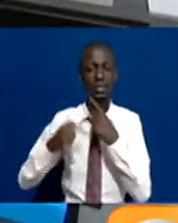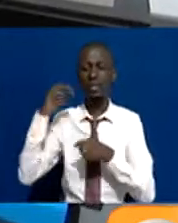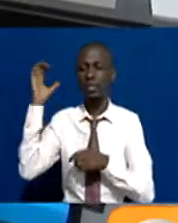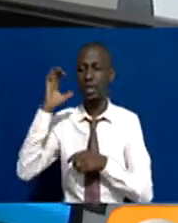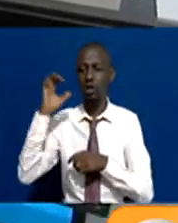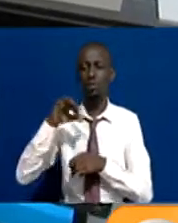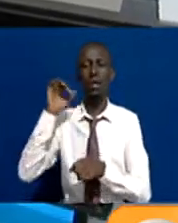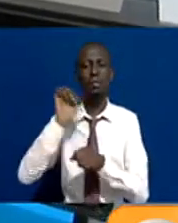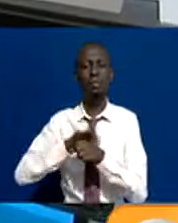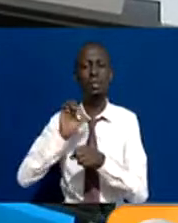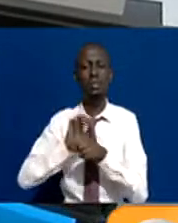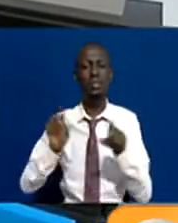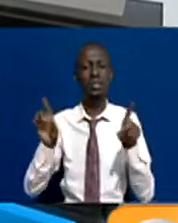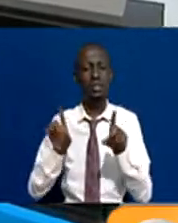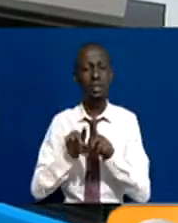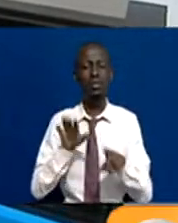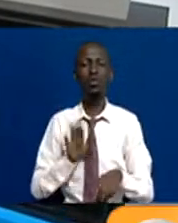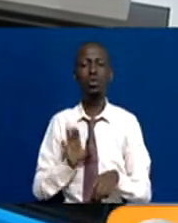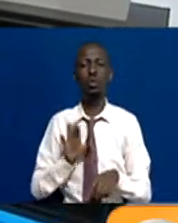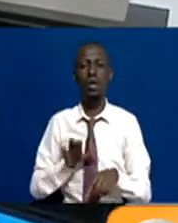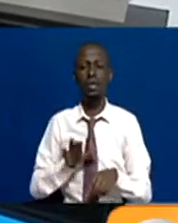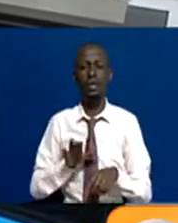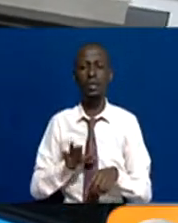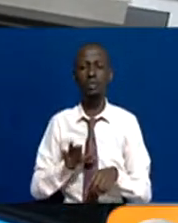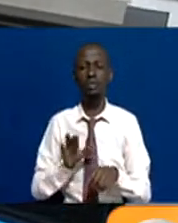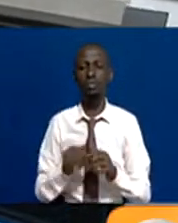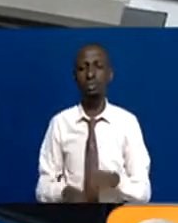like Shiro. But what are your initial thoughts to her story?